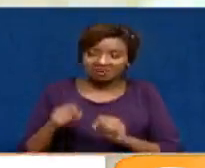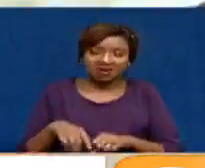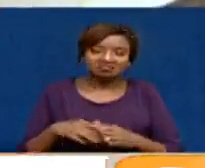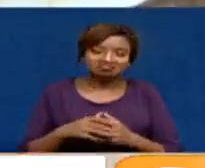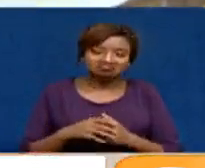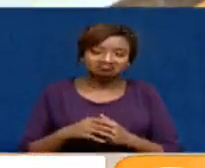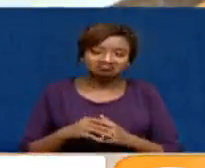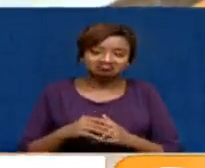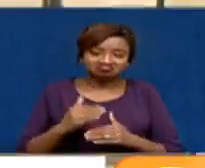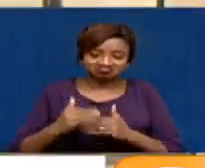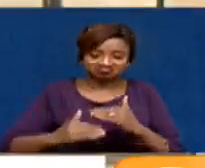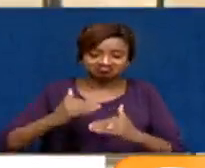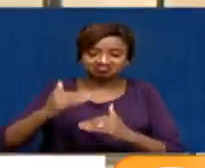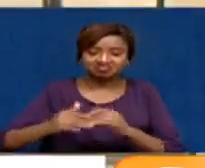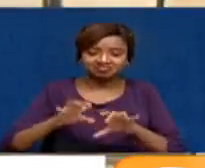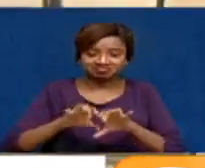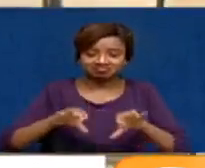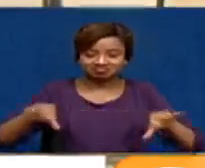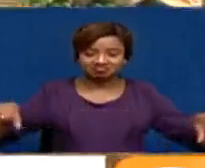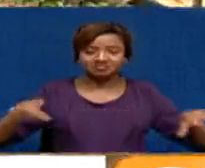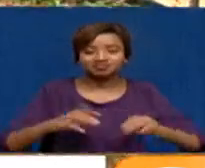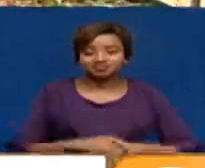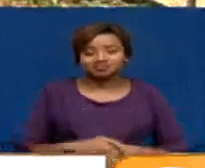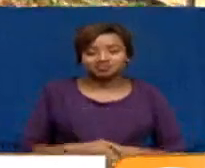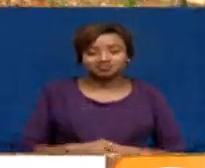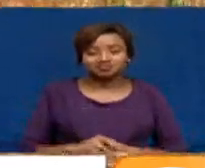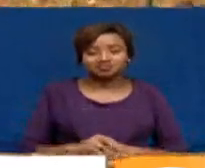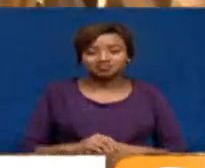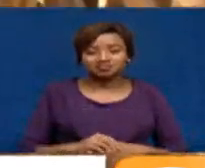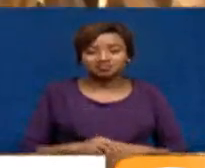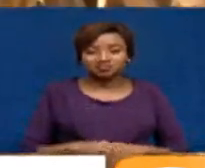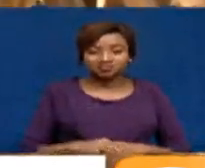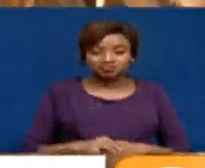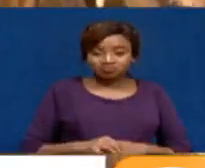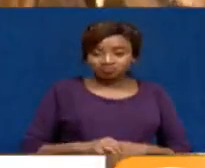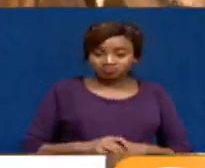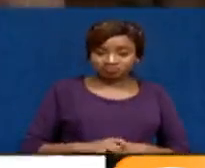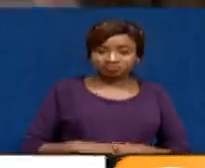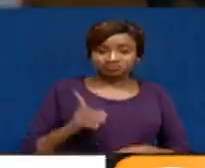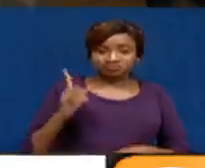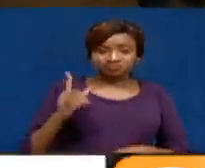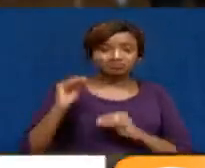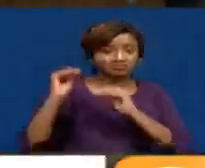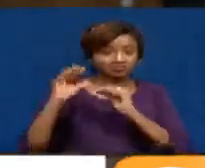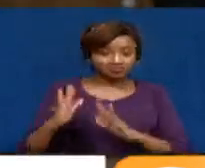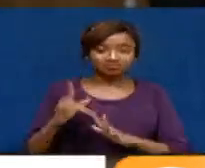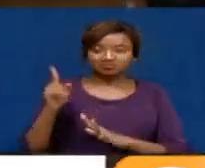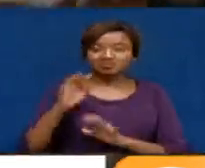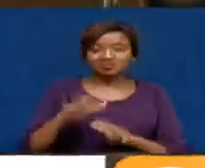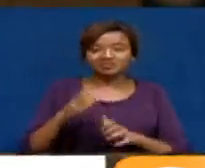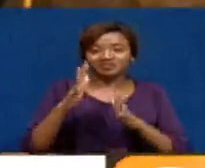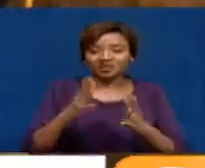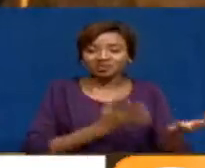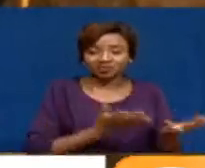that we need and at the same time to start the curing process. Lois Kimodo, a teacher by profession, is one of the goat farmers who